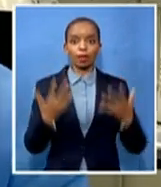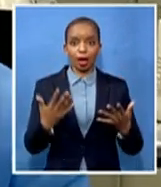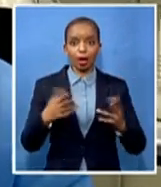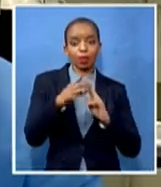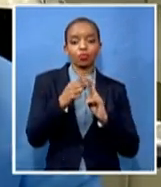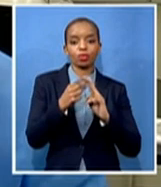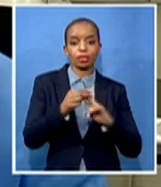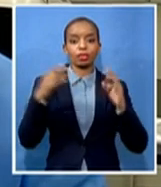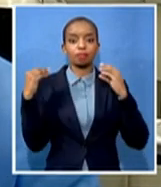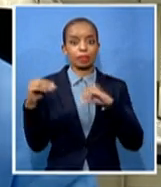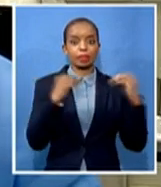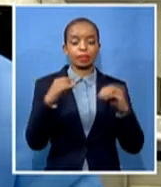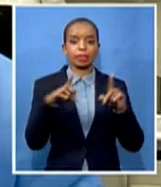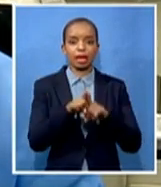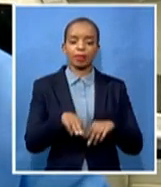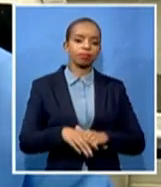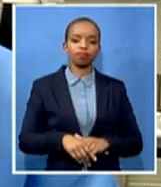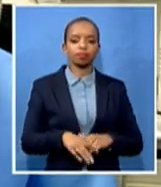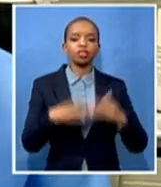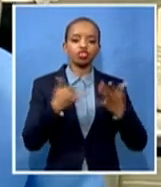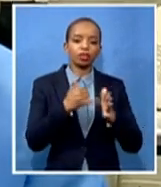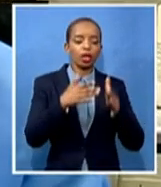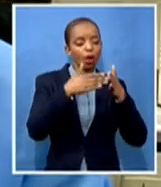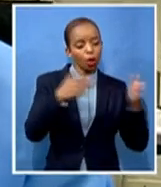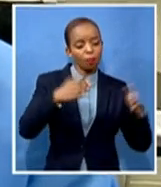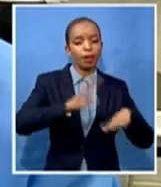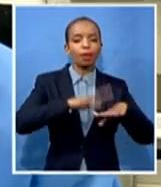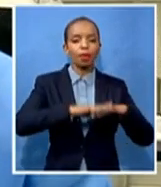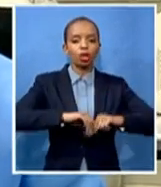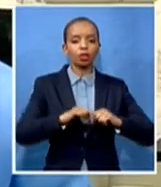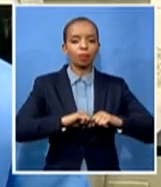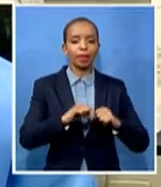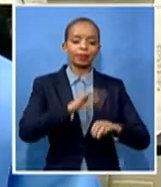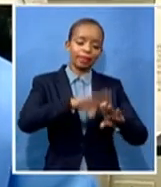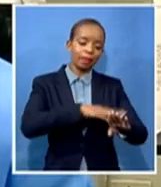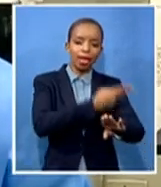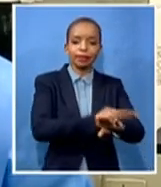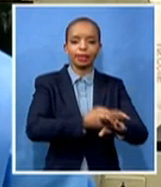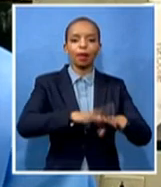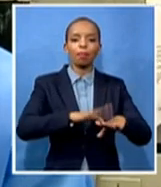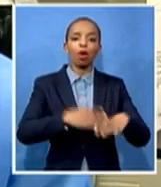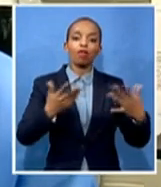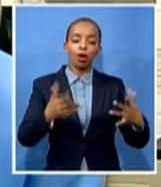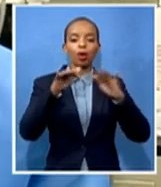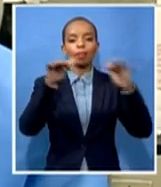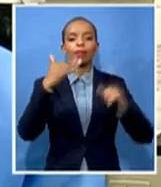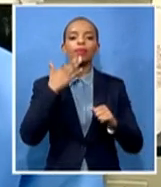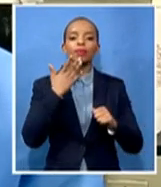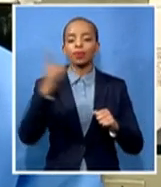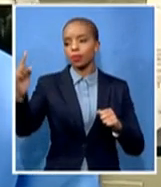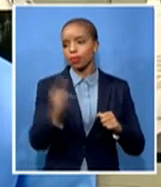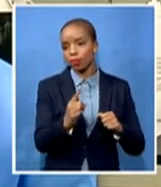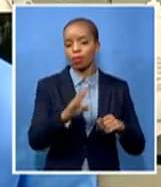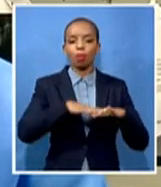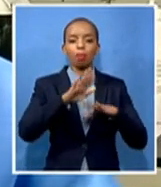It's opened up more bed space in the hospital for us and for the patients that are coming in more critically ill. And this is what we're